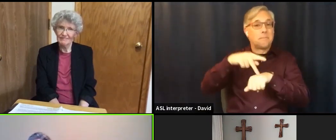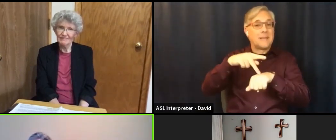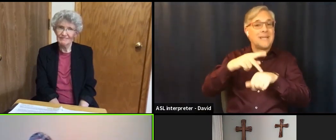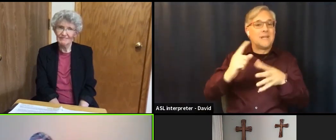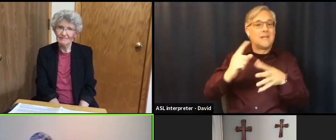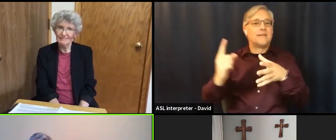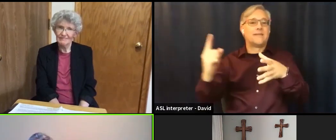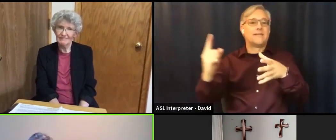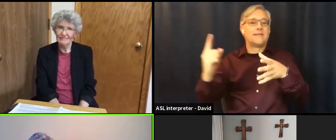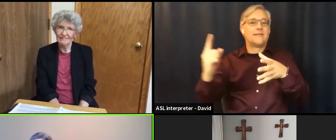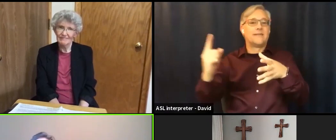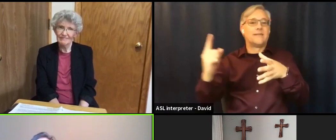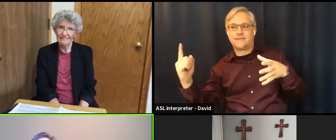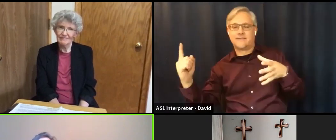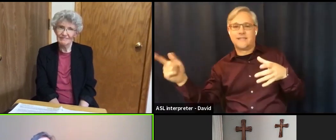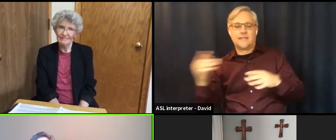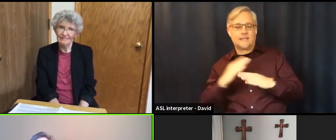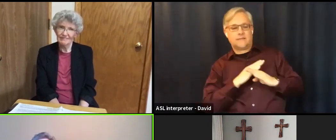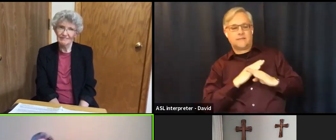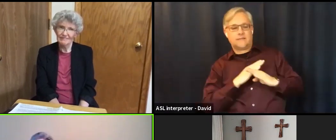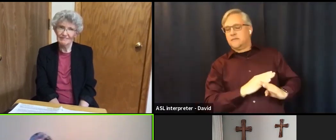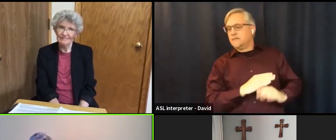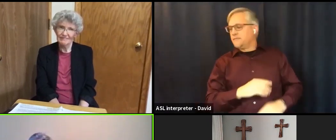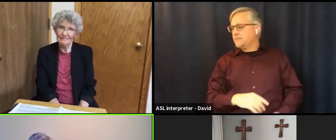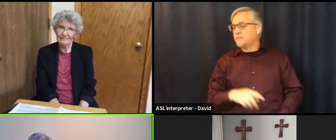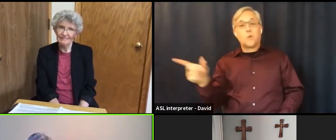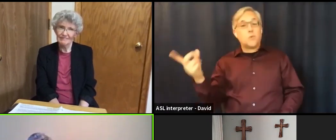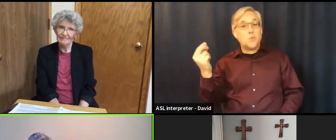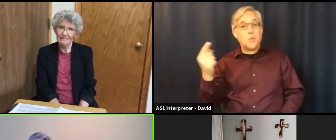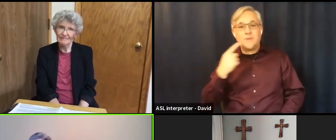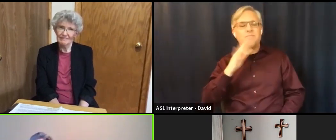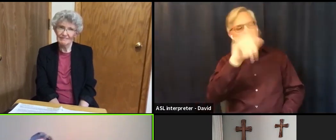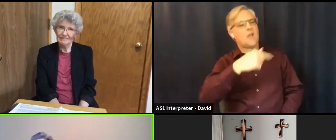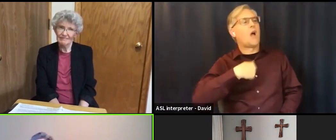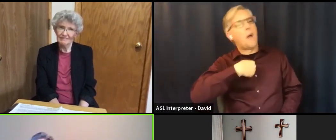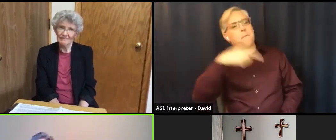creating some barriers. He says, I'm going fishing.